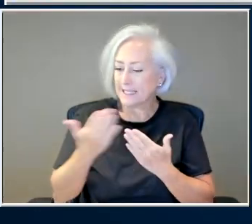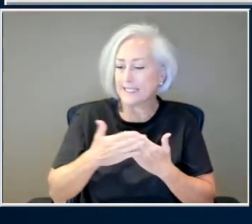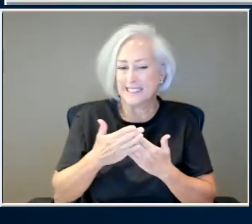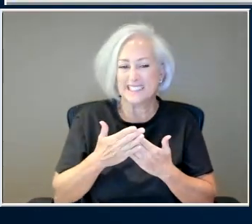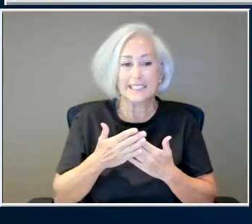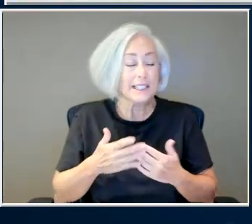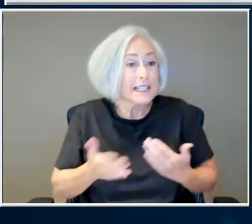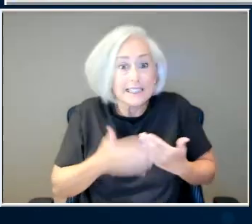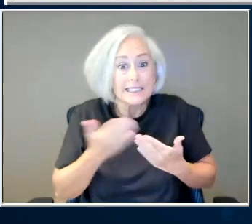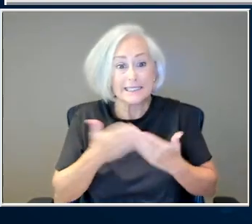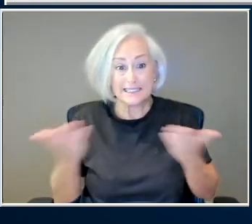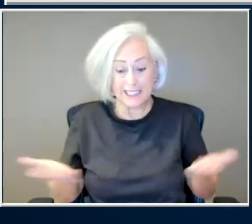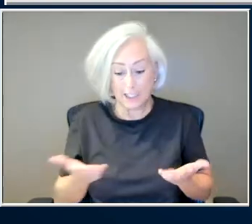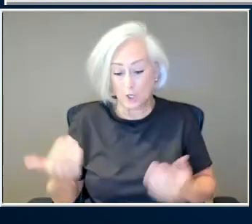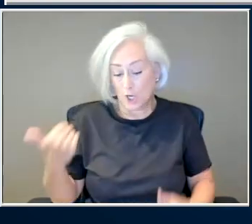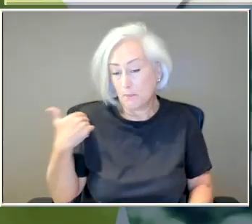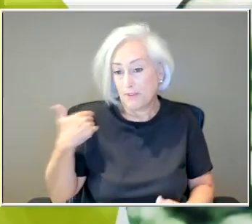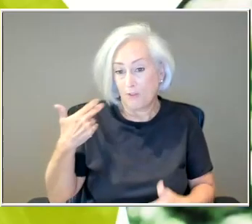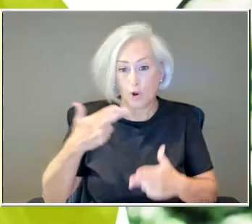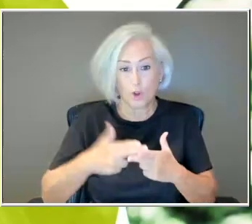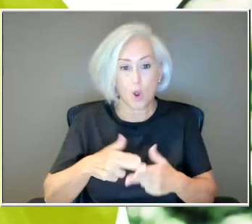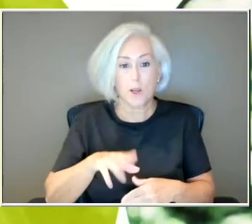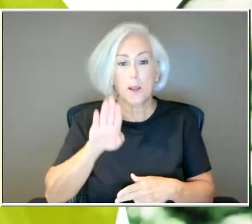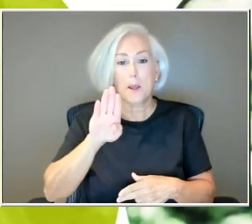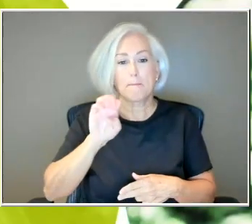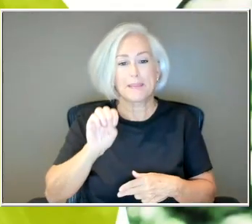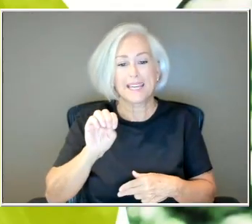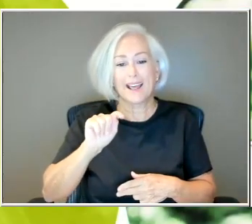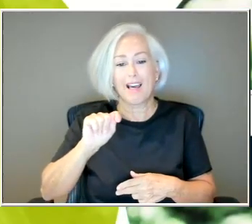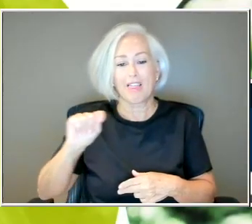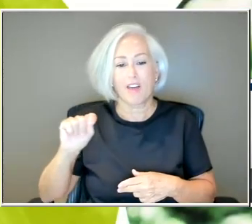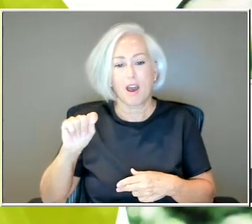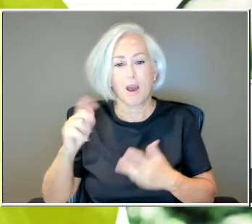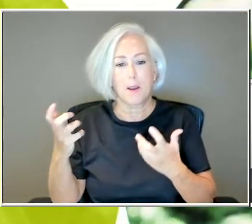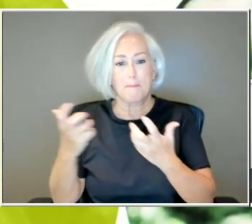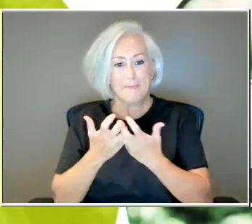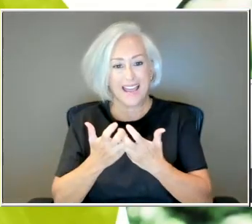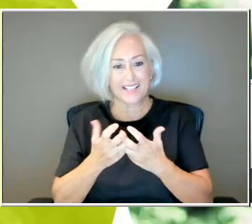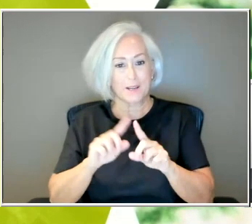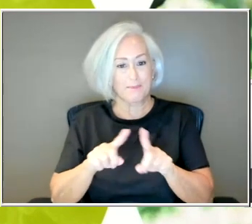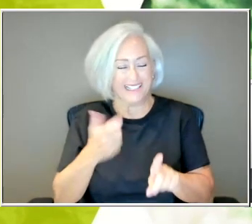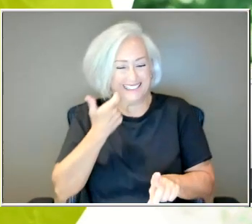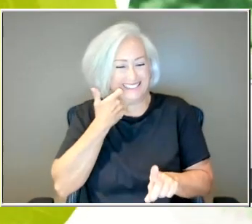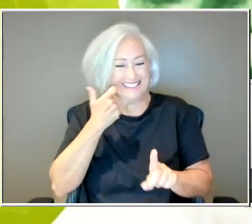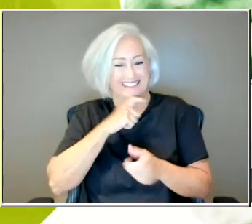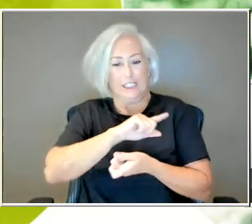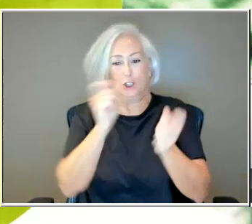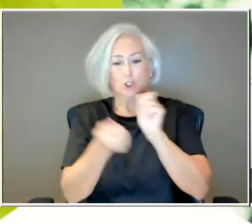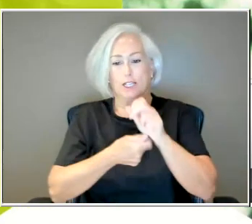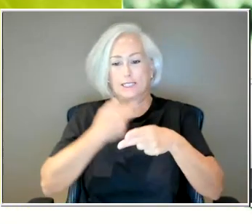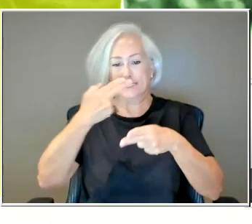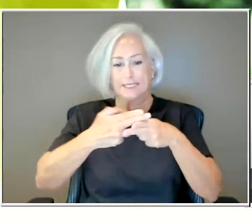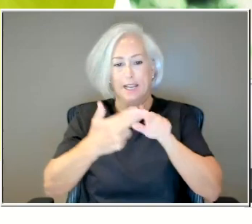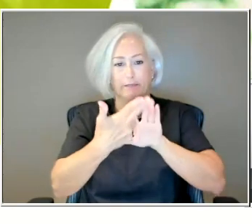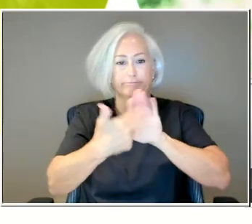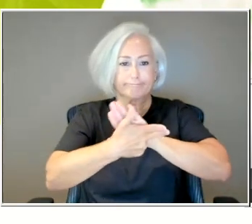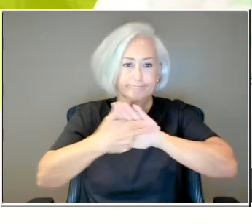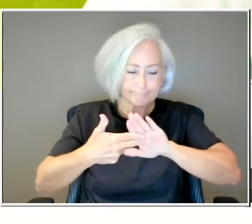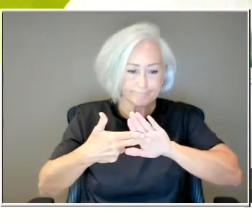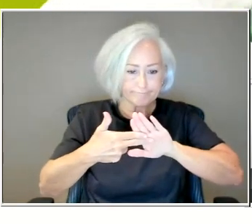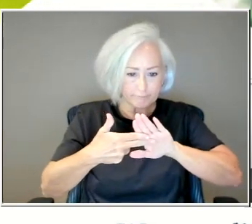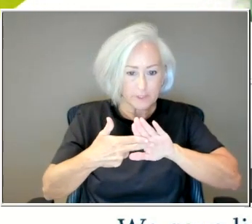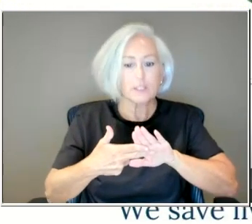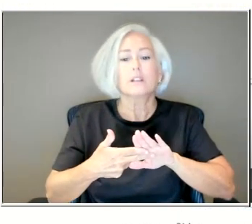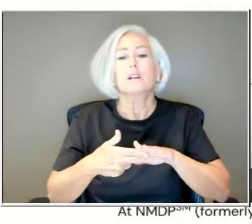to be called Be the Match, but they recently rebranded. So if you go to bethematch.org, which you still can, it